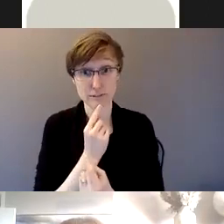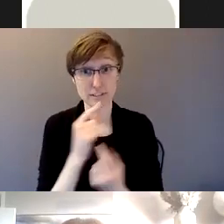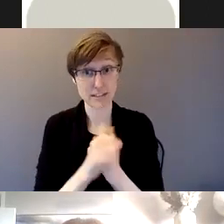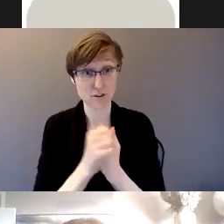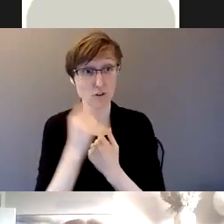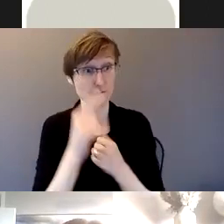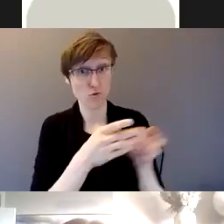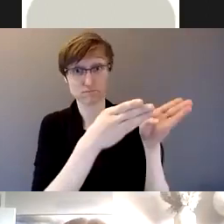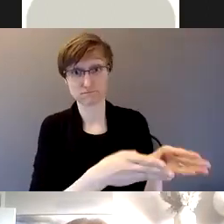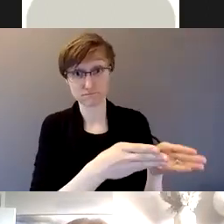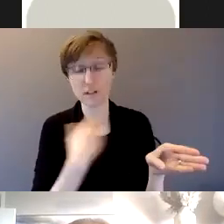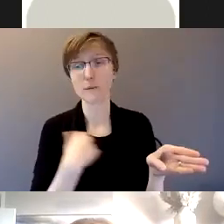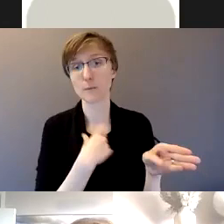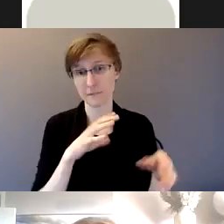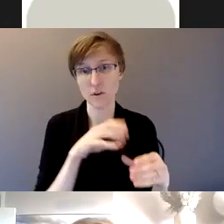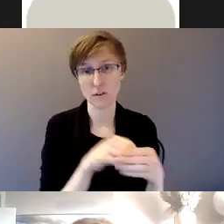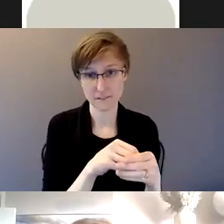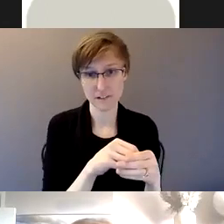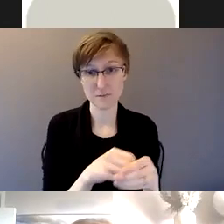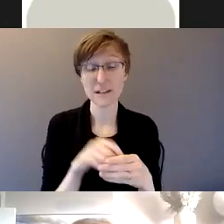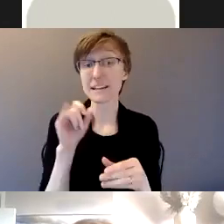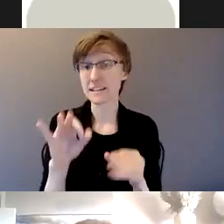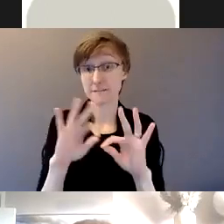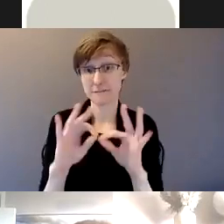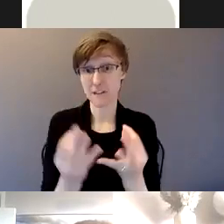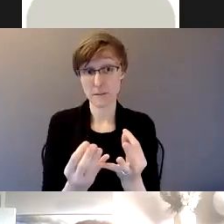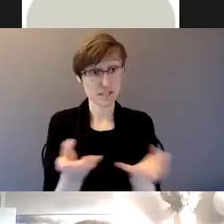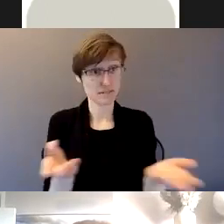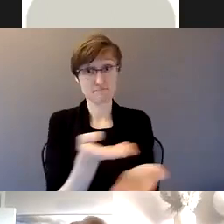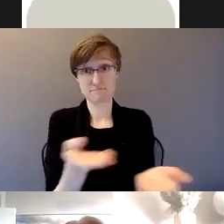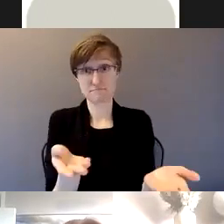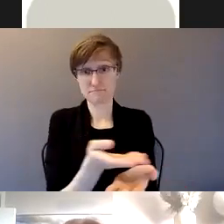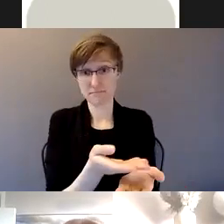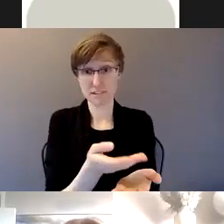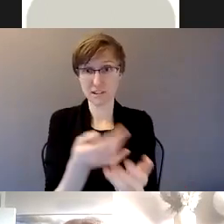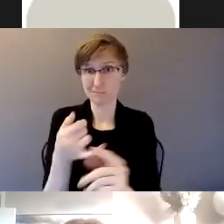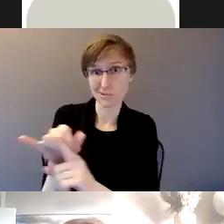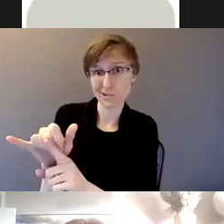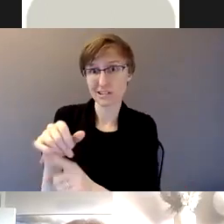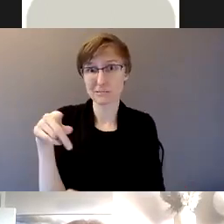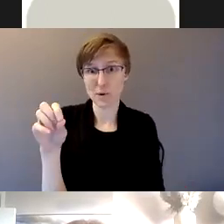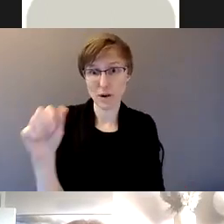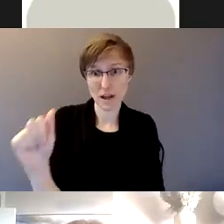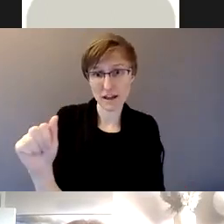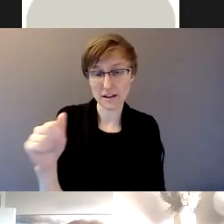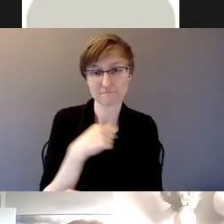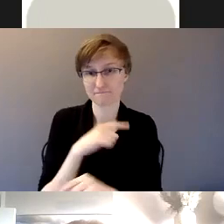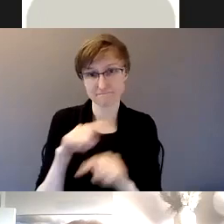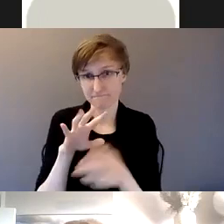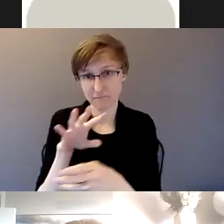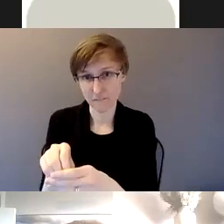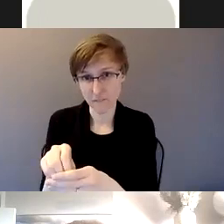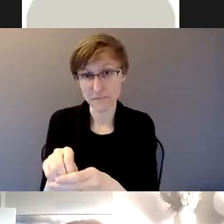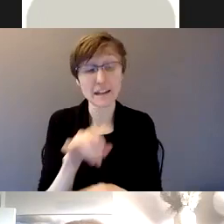We can't get involved if there's family dynamics where family members are bullying the POA, unless that puts the allegedly